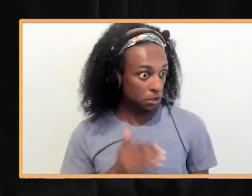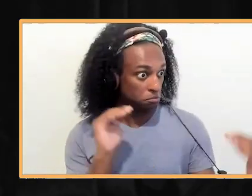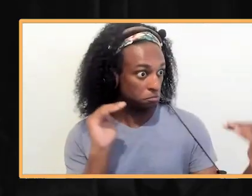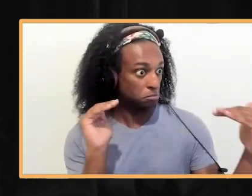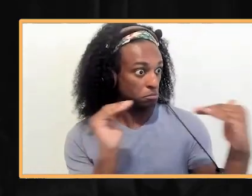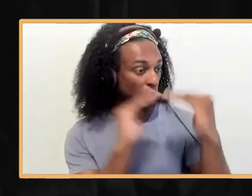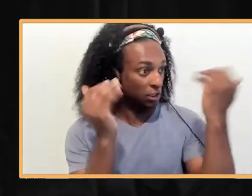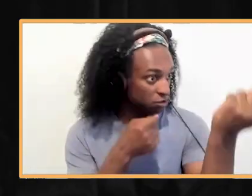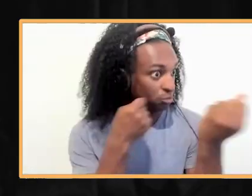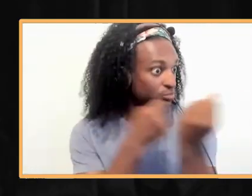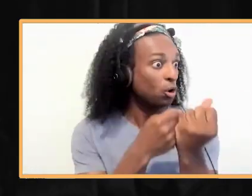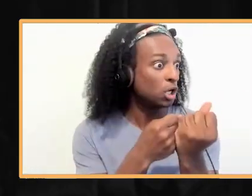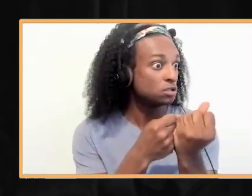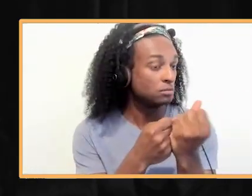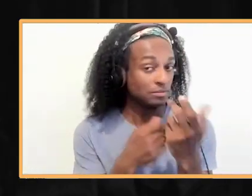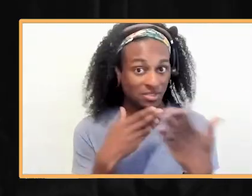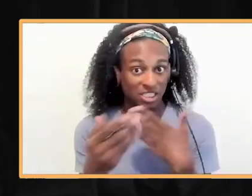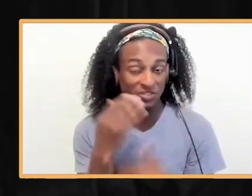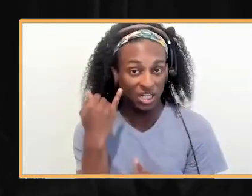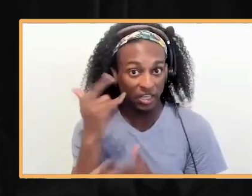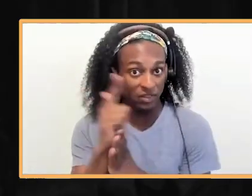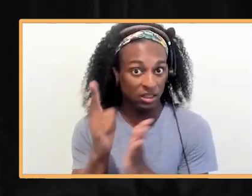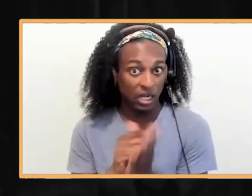response is not sanctioned by law?